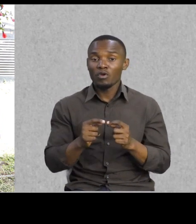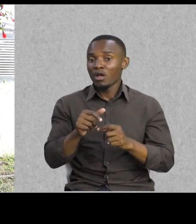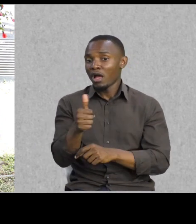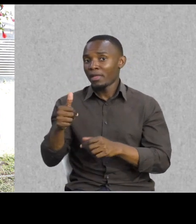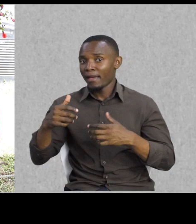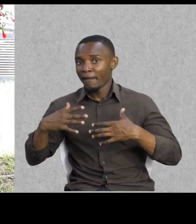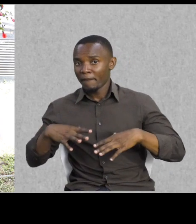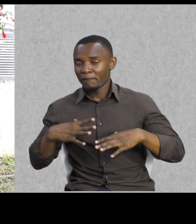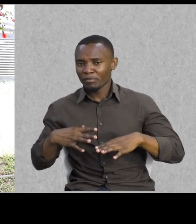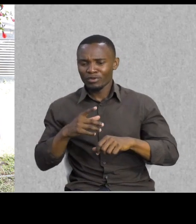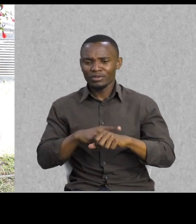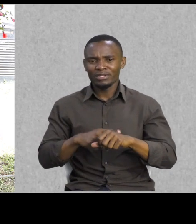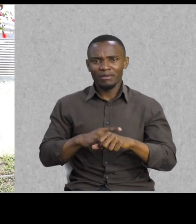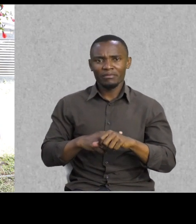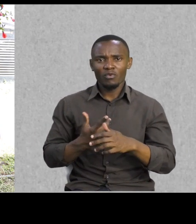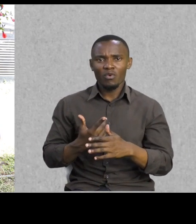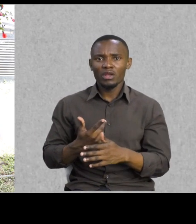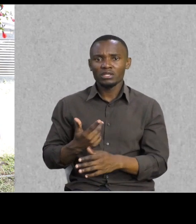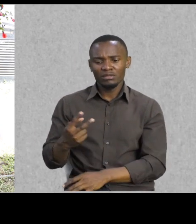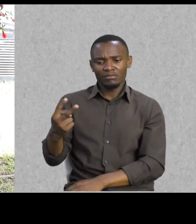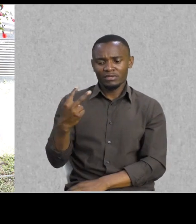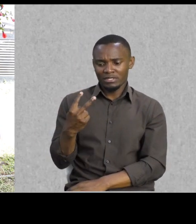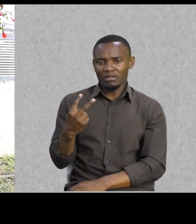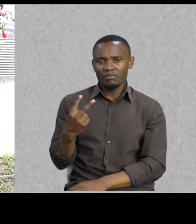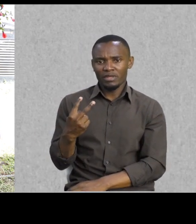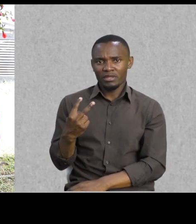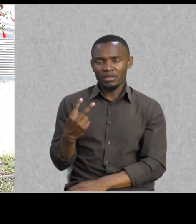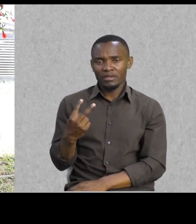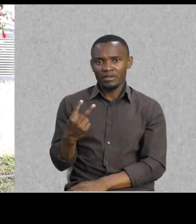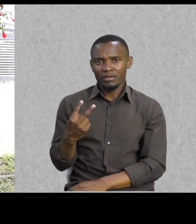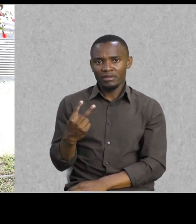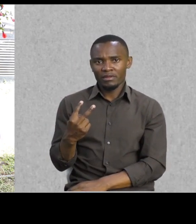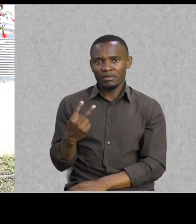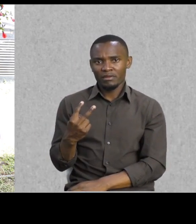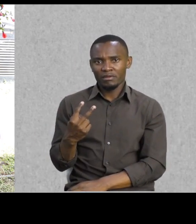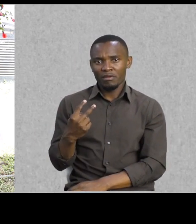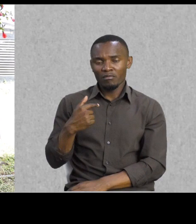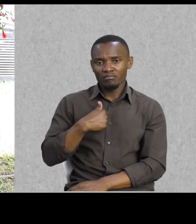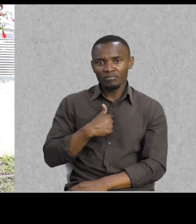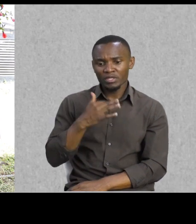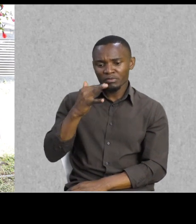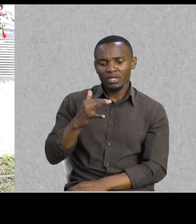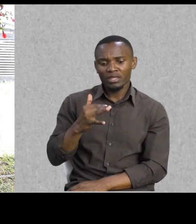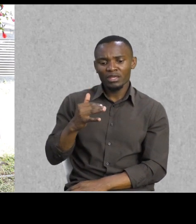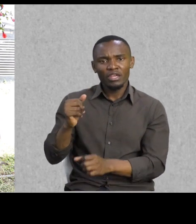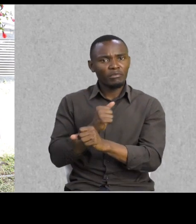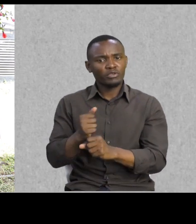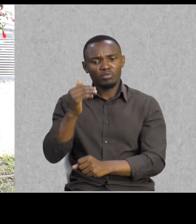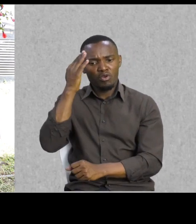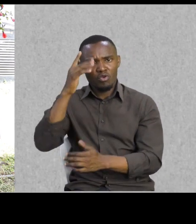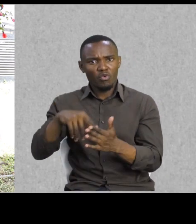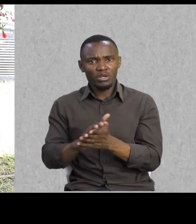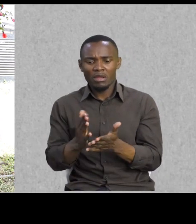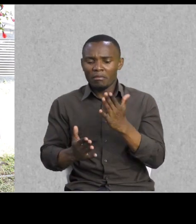people could when they see me, I'm talking about myself, they cannot know